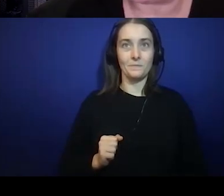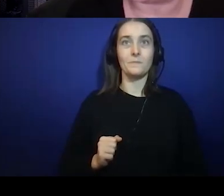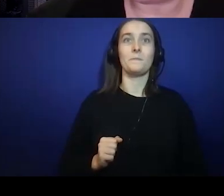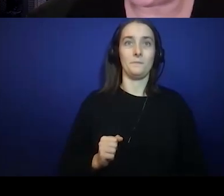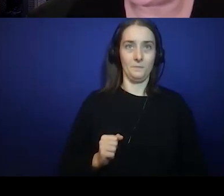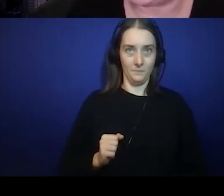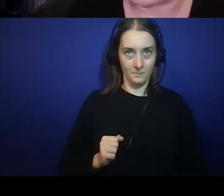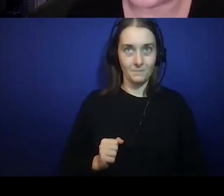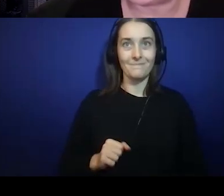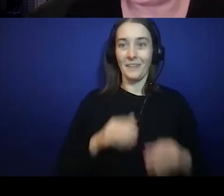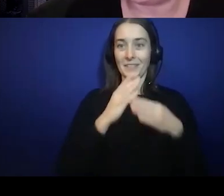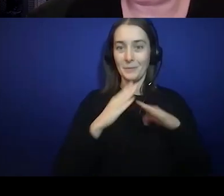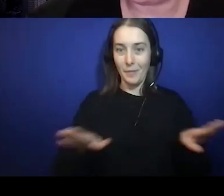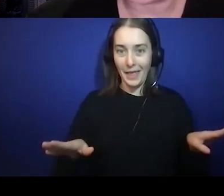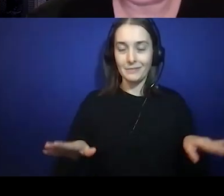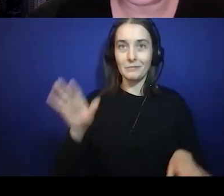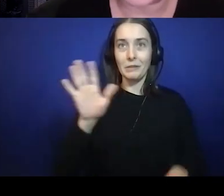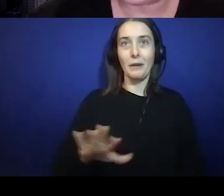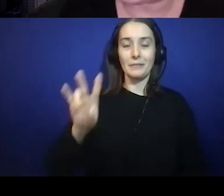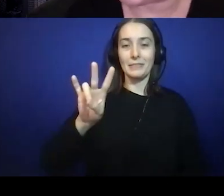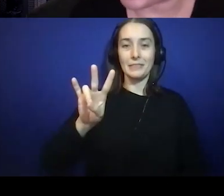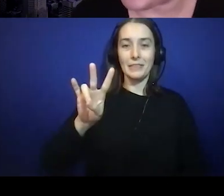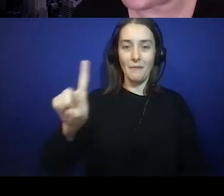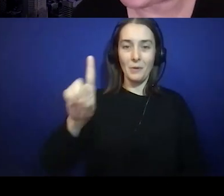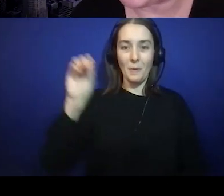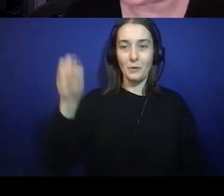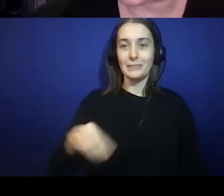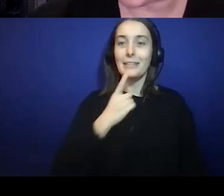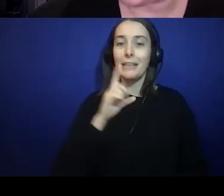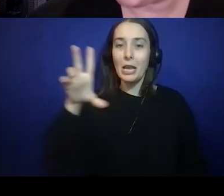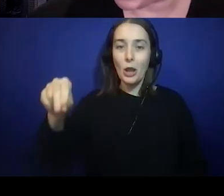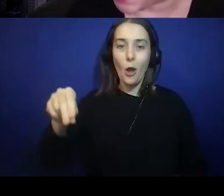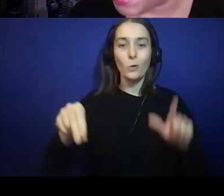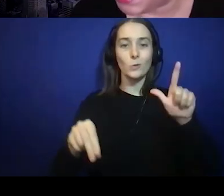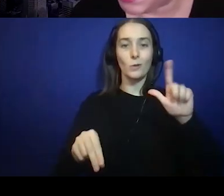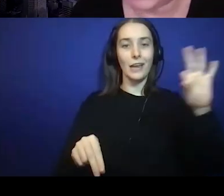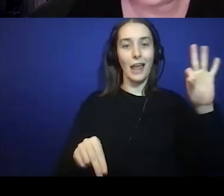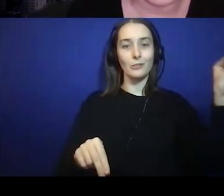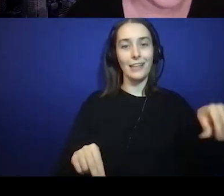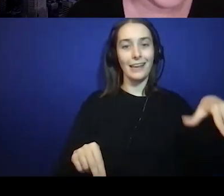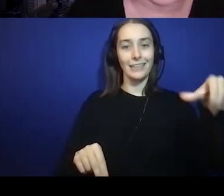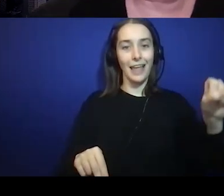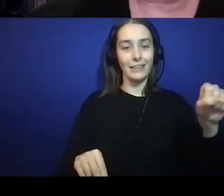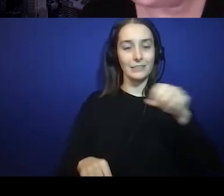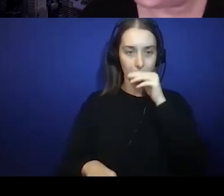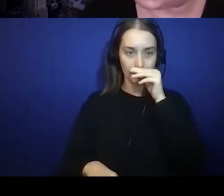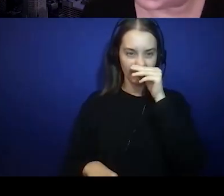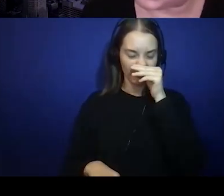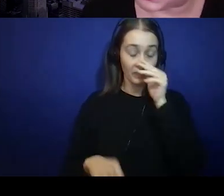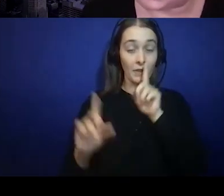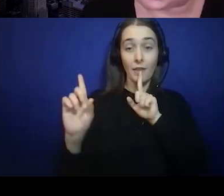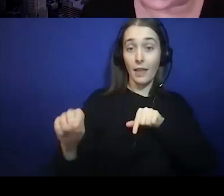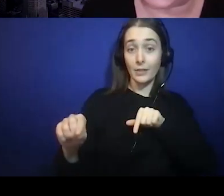We have a split. About 71% said no, 29 said yes. And the